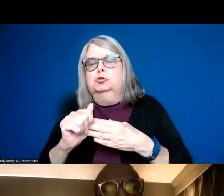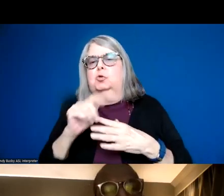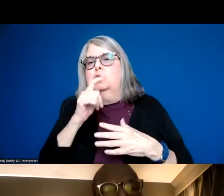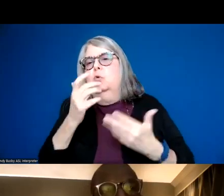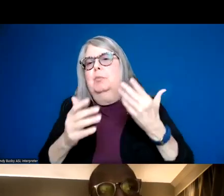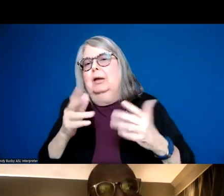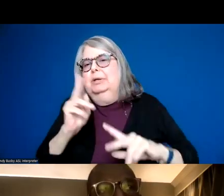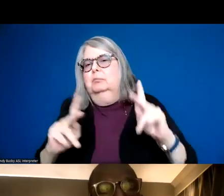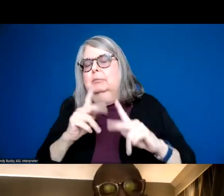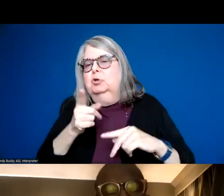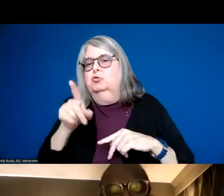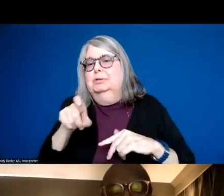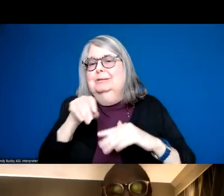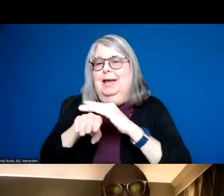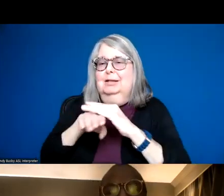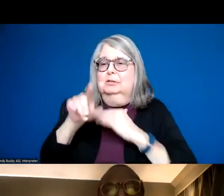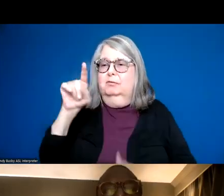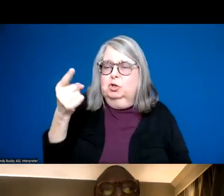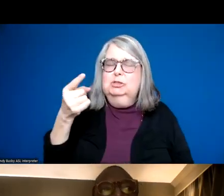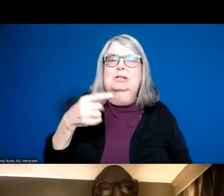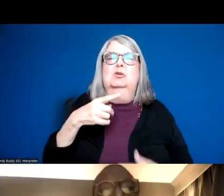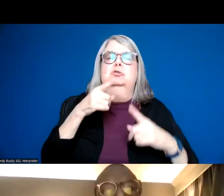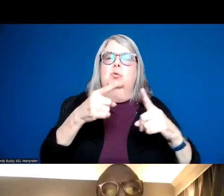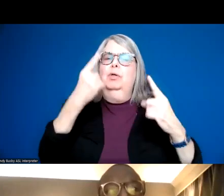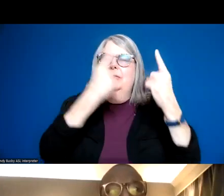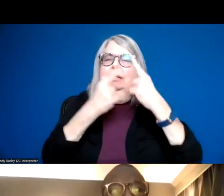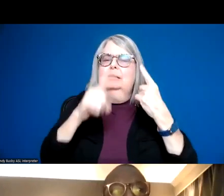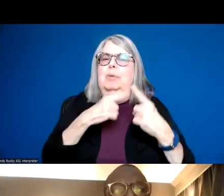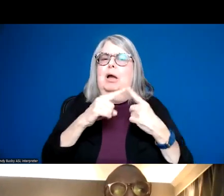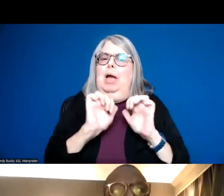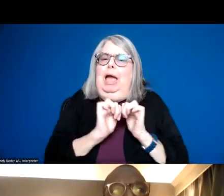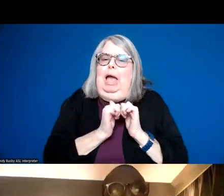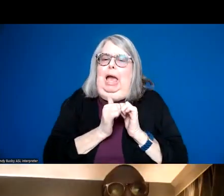folks that you need access to first. So it's really thinking about how do you